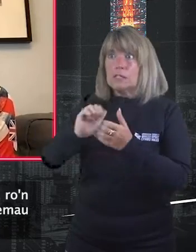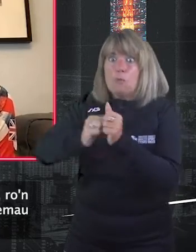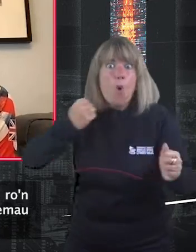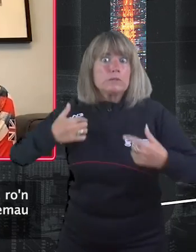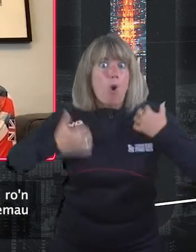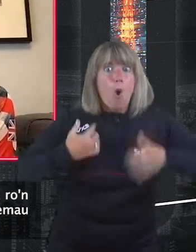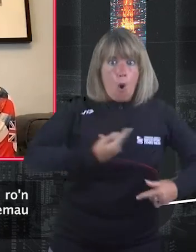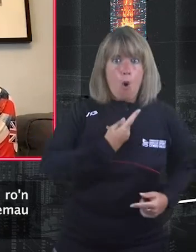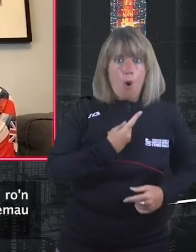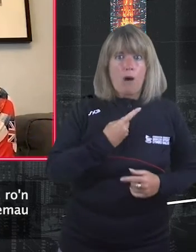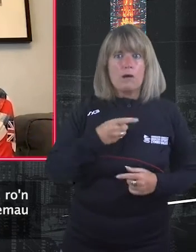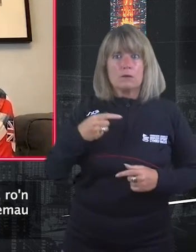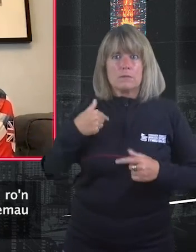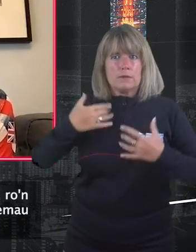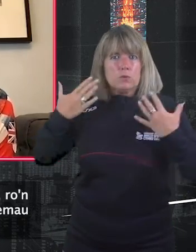that.